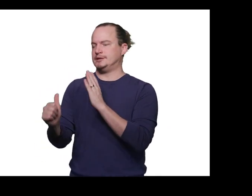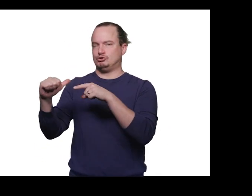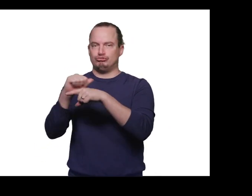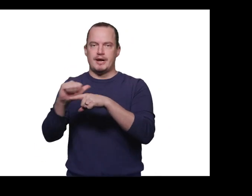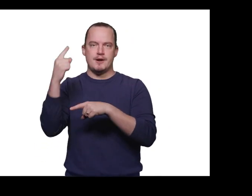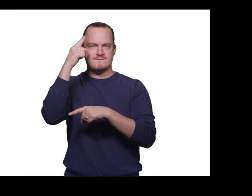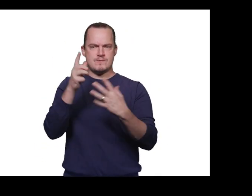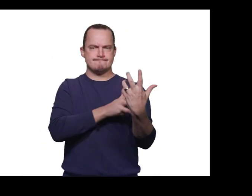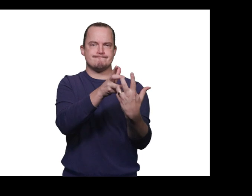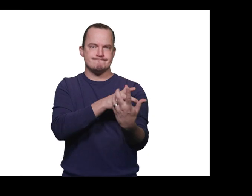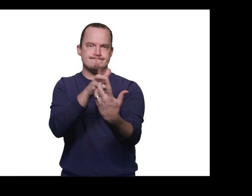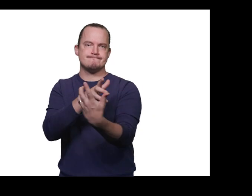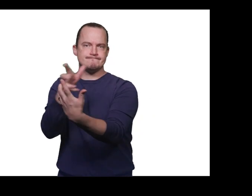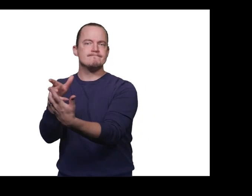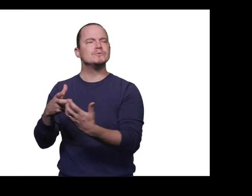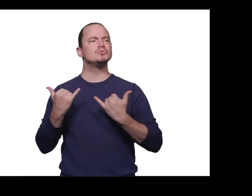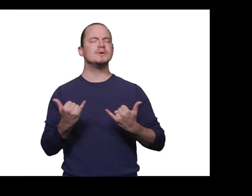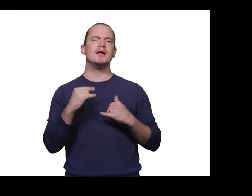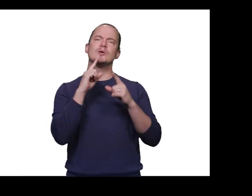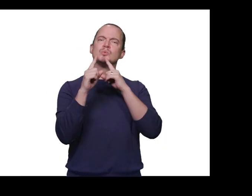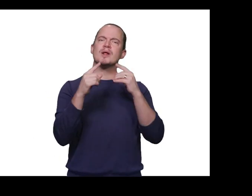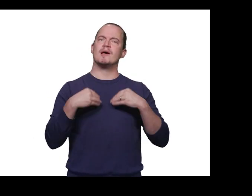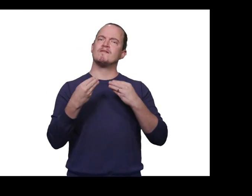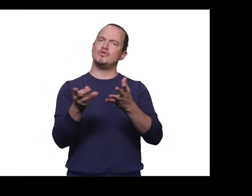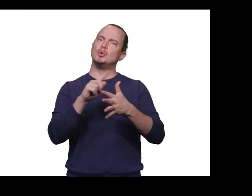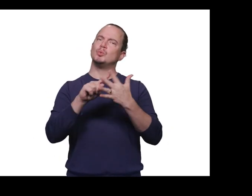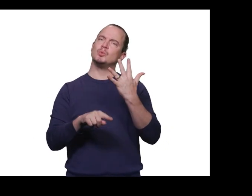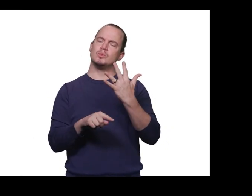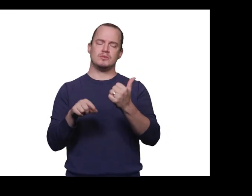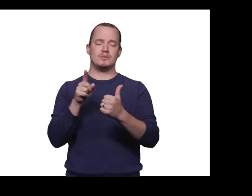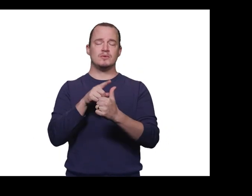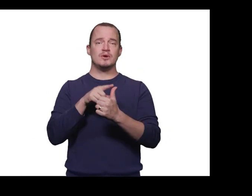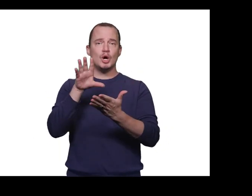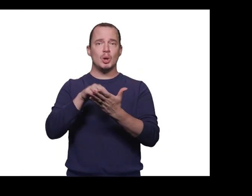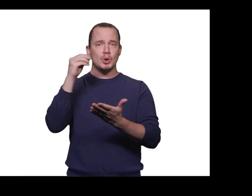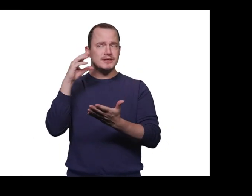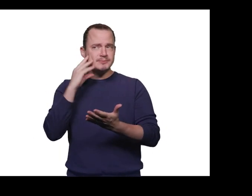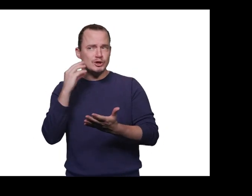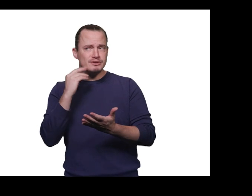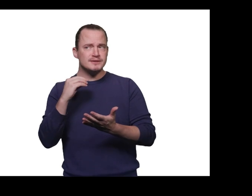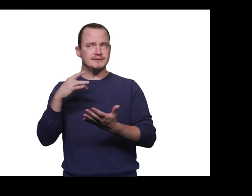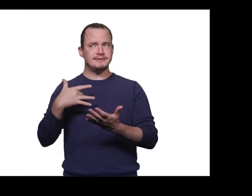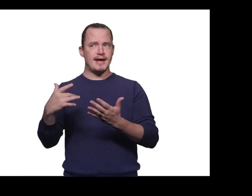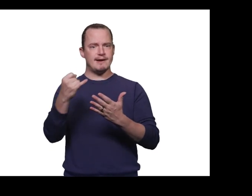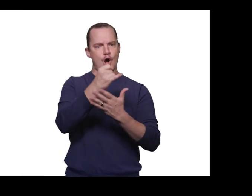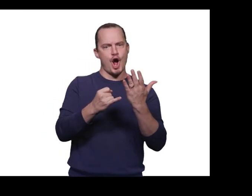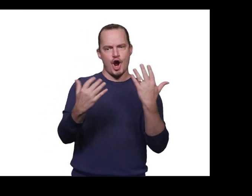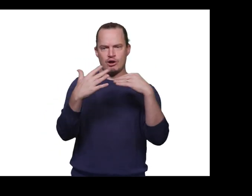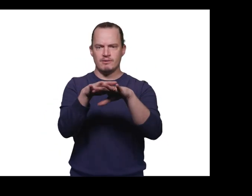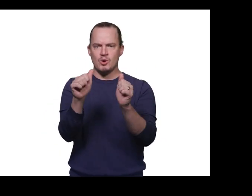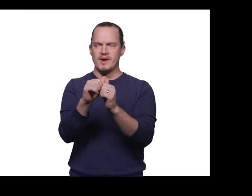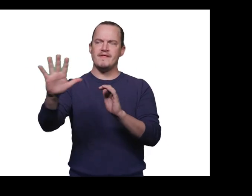practice. A few that are relevant to our conversation today include that the learning experience integrates the art form with